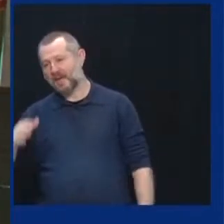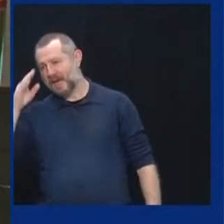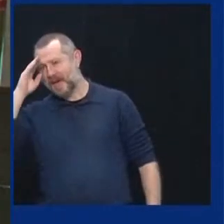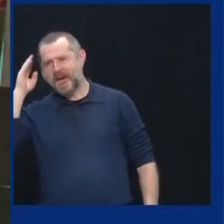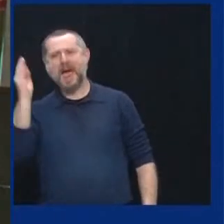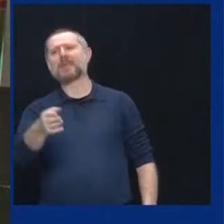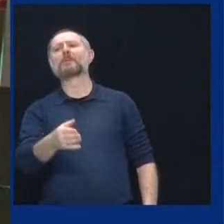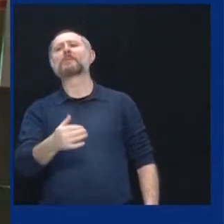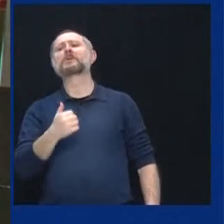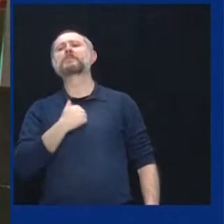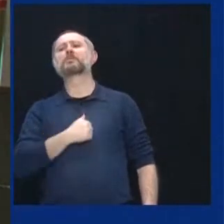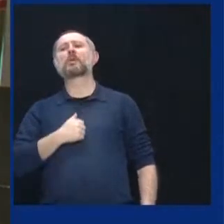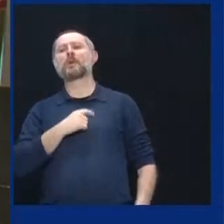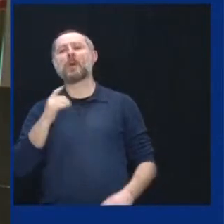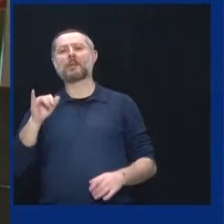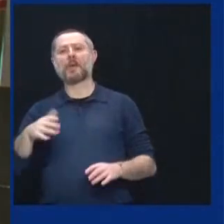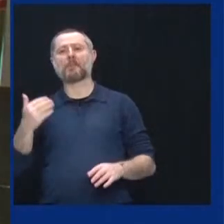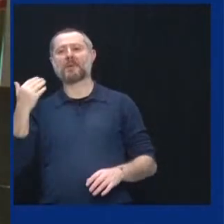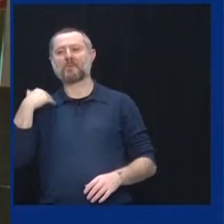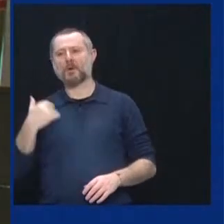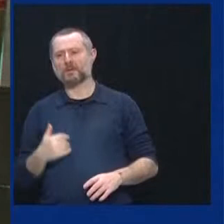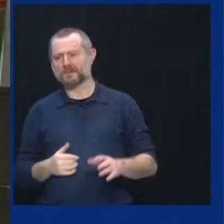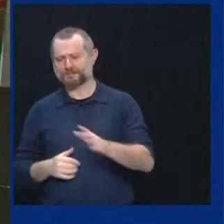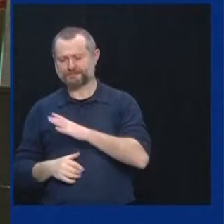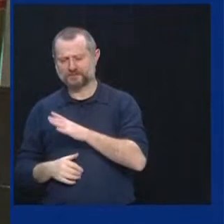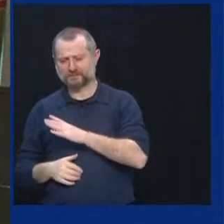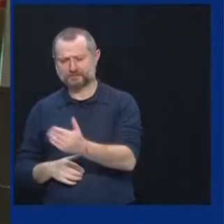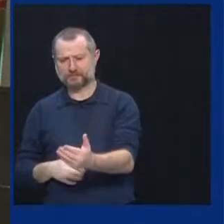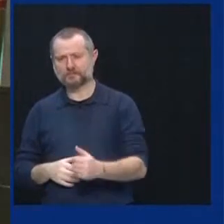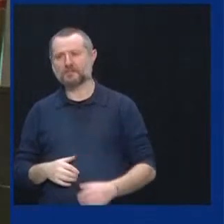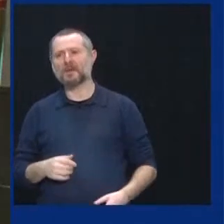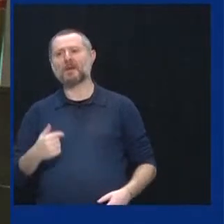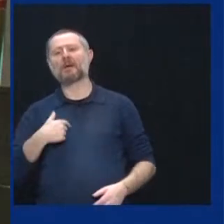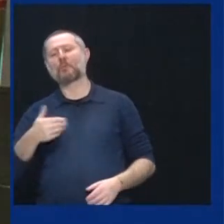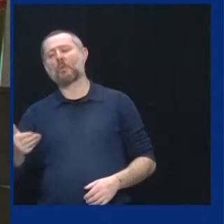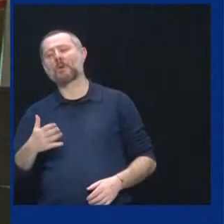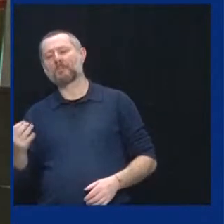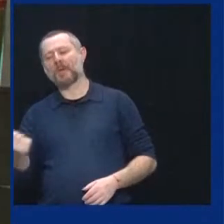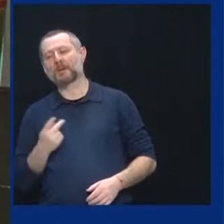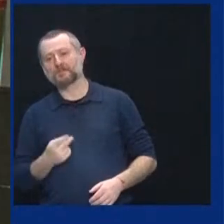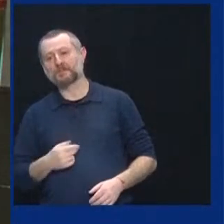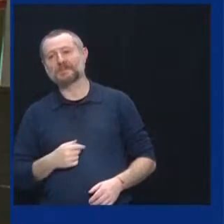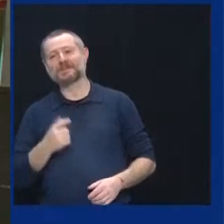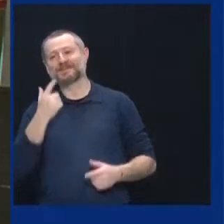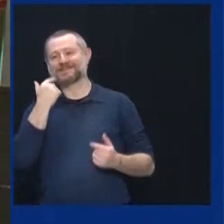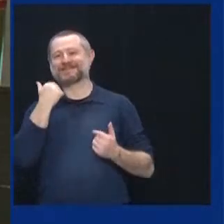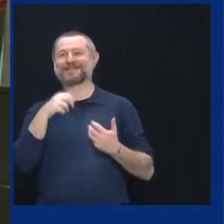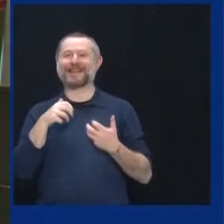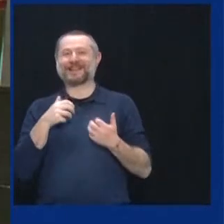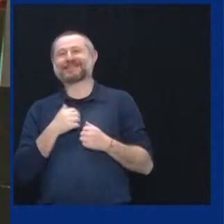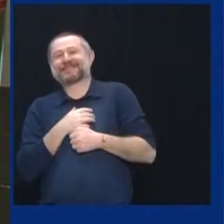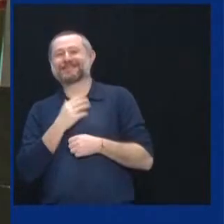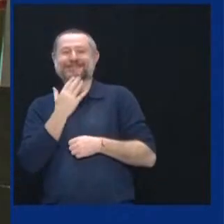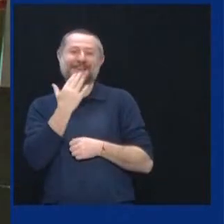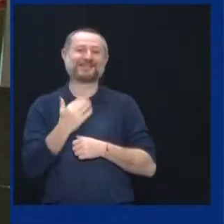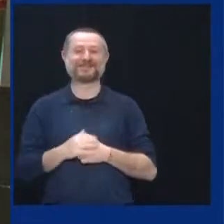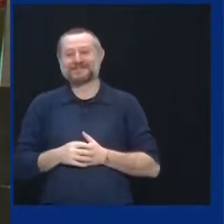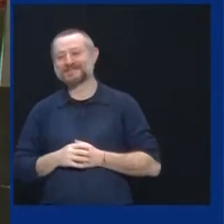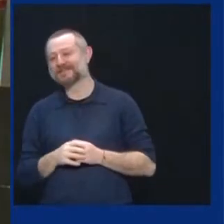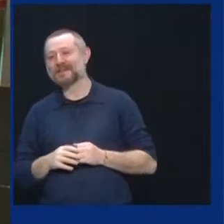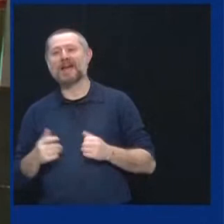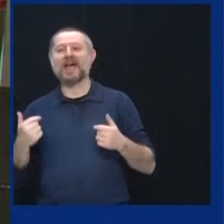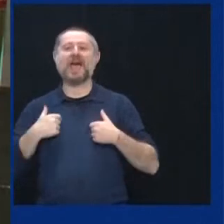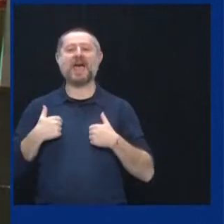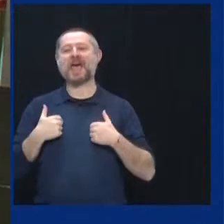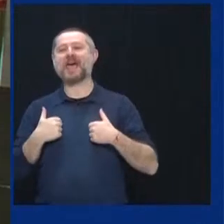sorry about that earlier. That's all right. Welcome back. It happens. Thank you. So I'm actually going